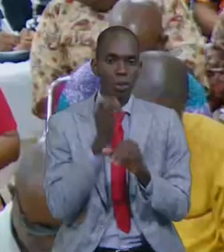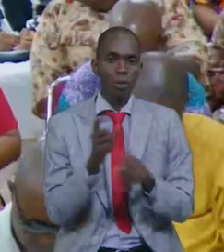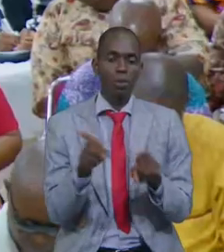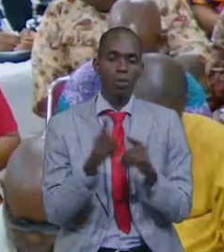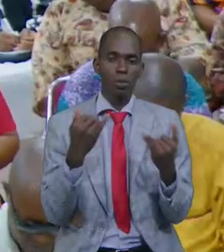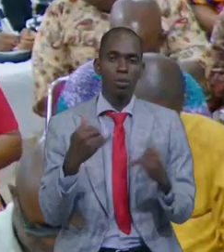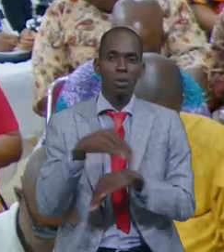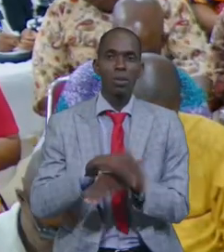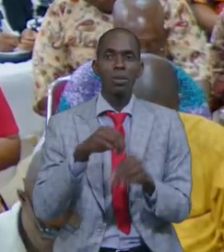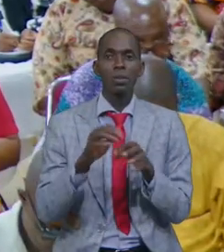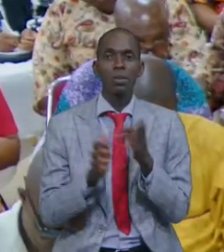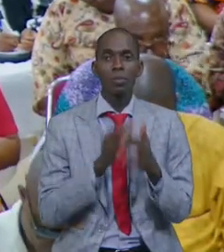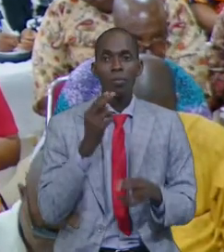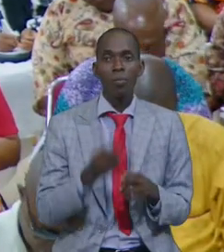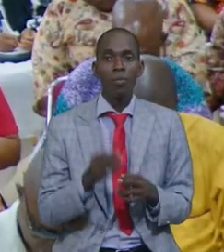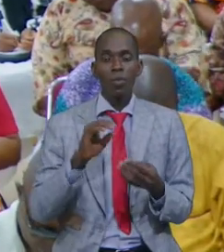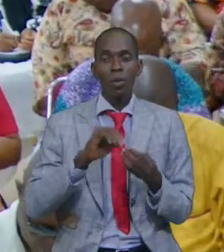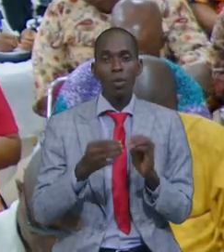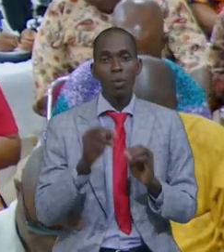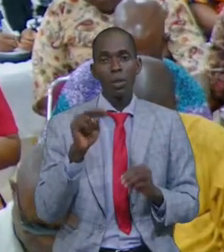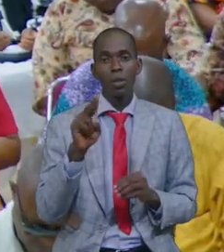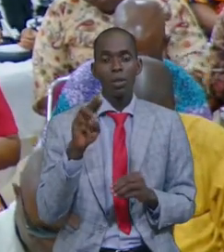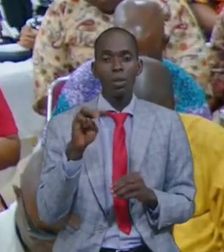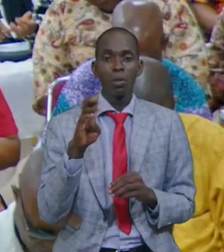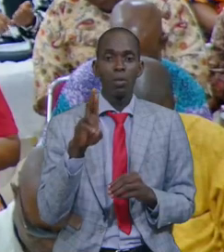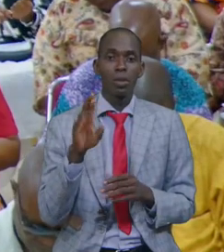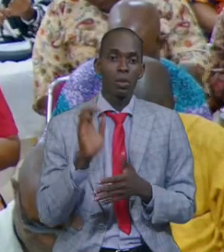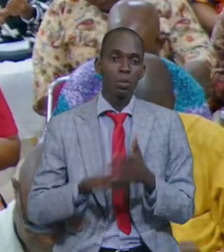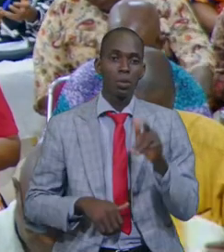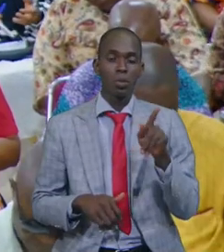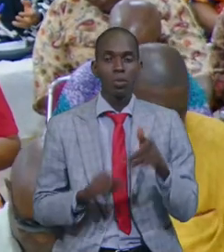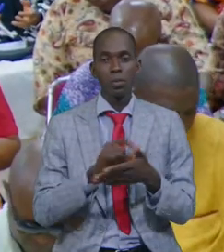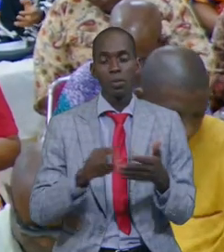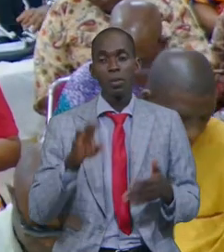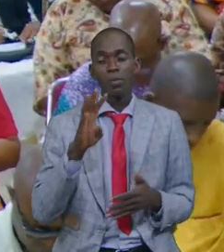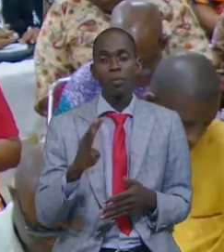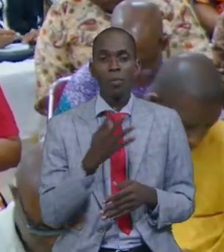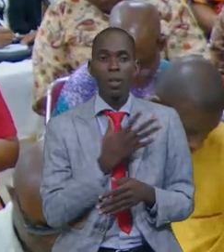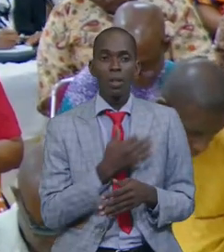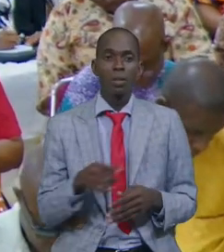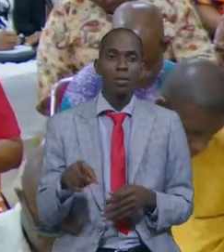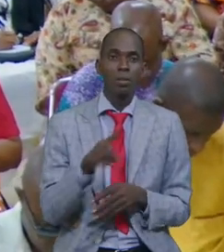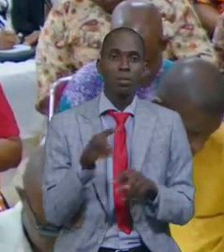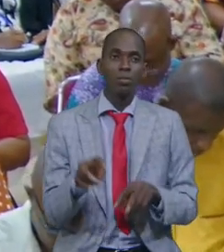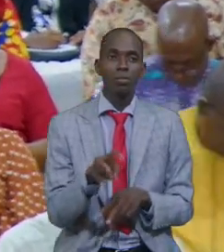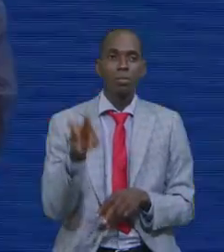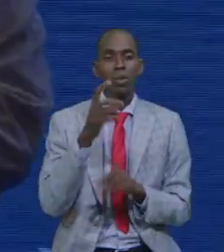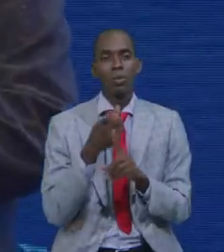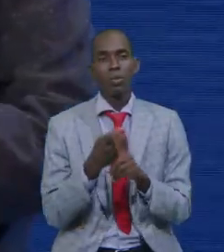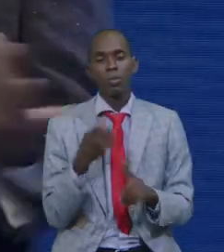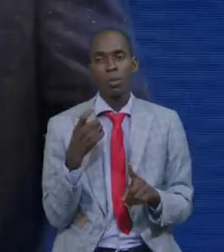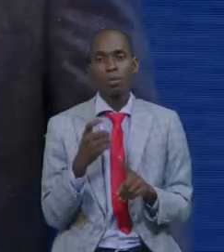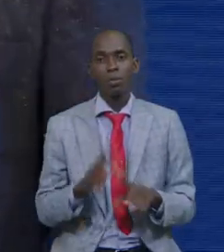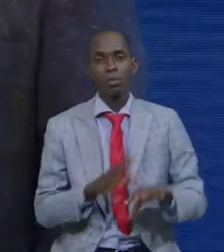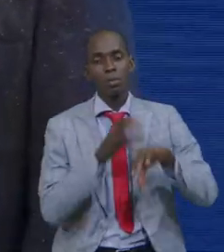tonight. Numbers 21, reading from verse 4. And they journeyed from